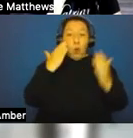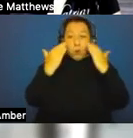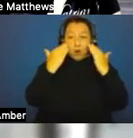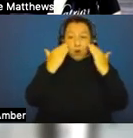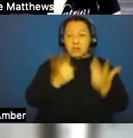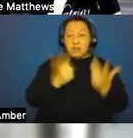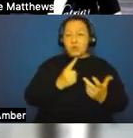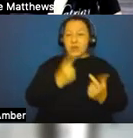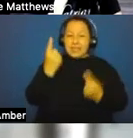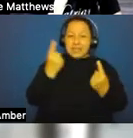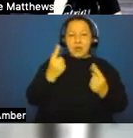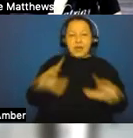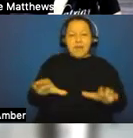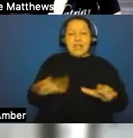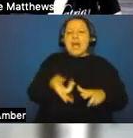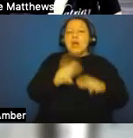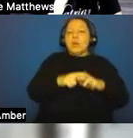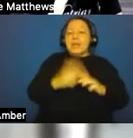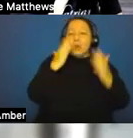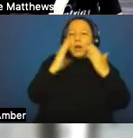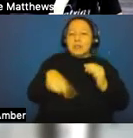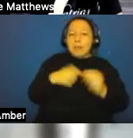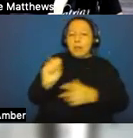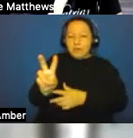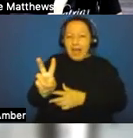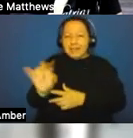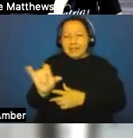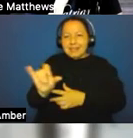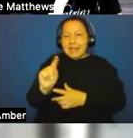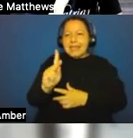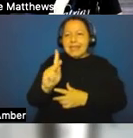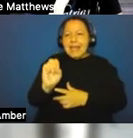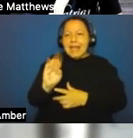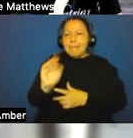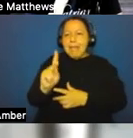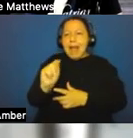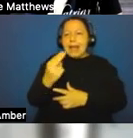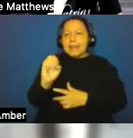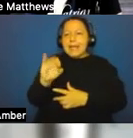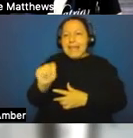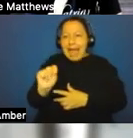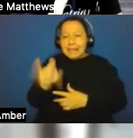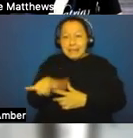awareness about sexual violence, you know, like the Take Back the Night events